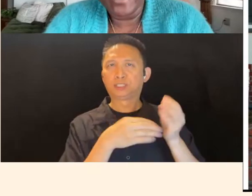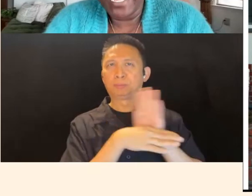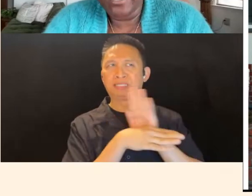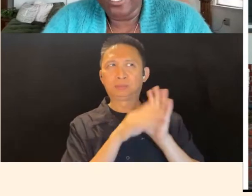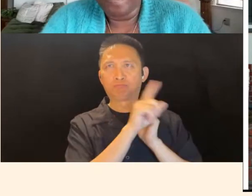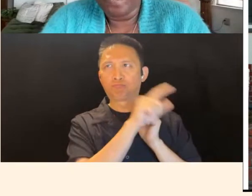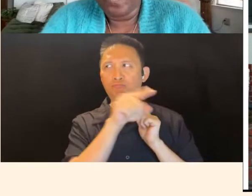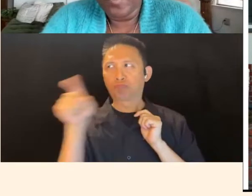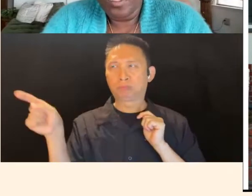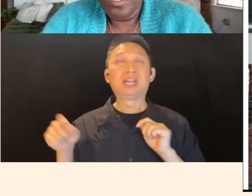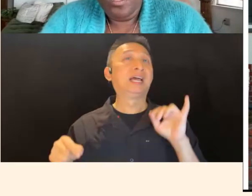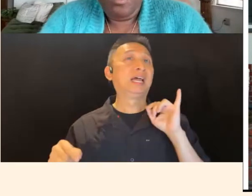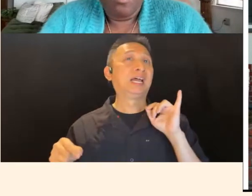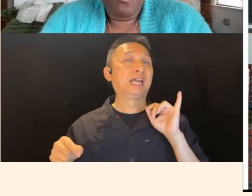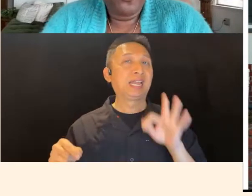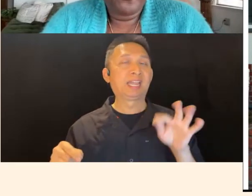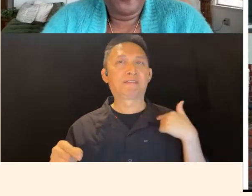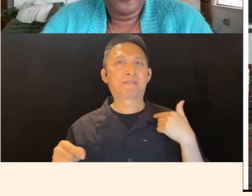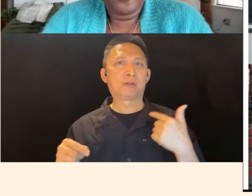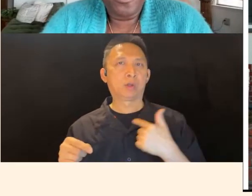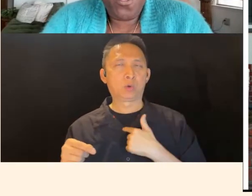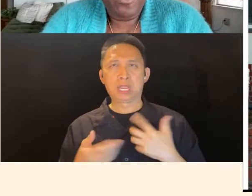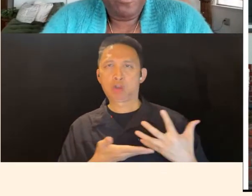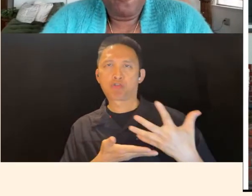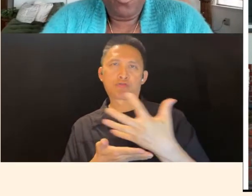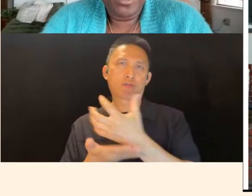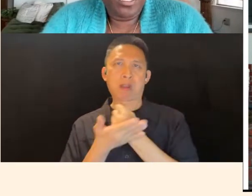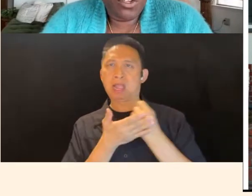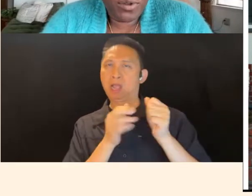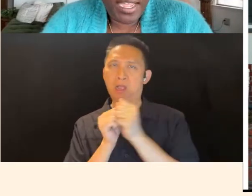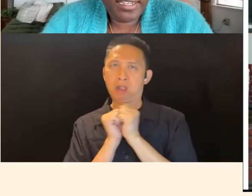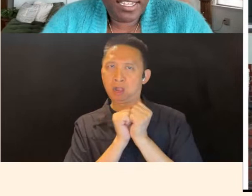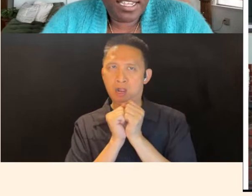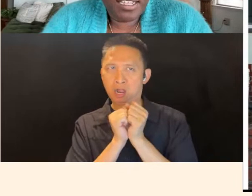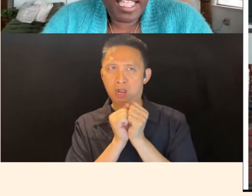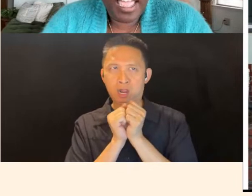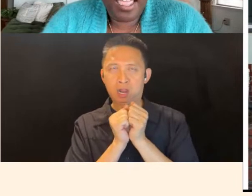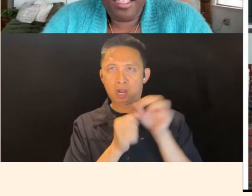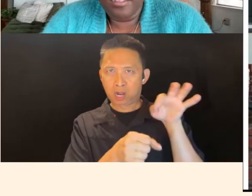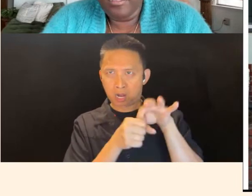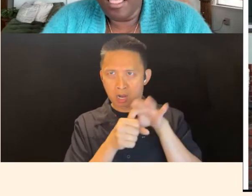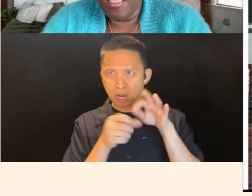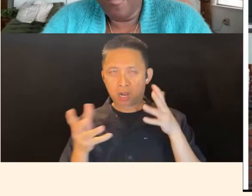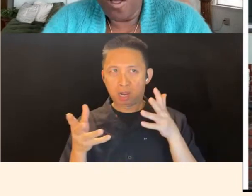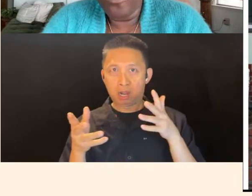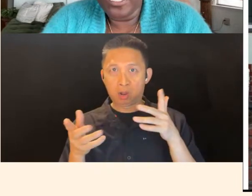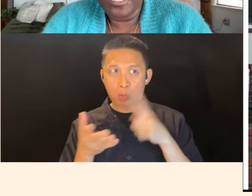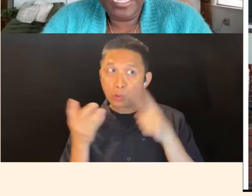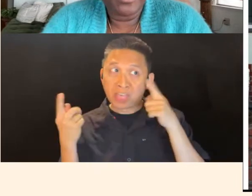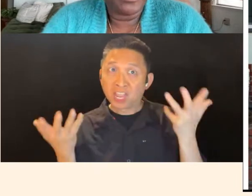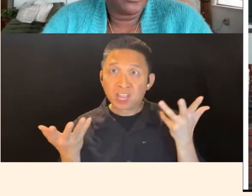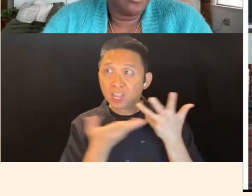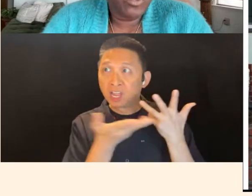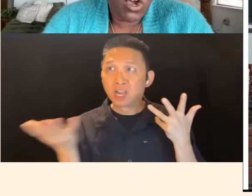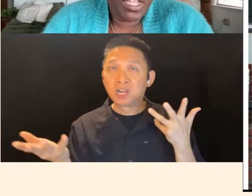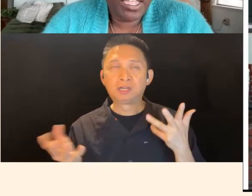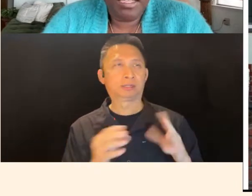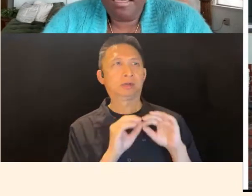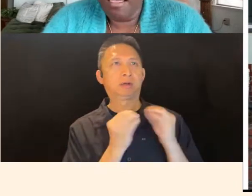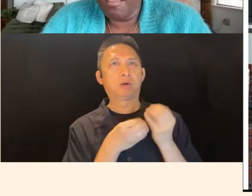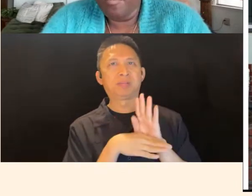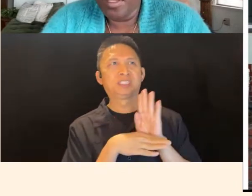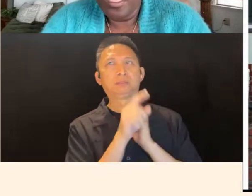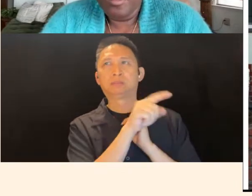crowd financing. Most folks thought, what a cute idea, and often said, let's keep